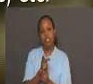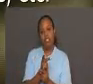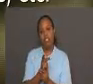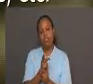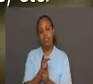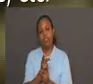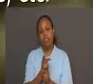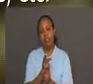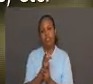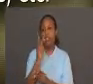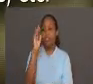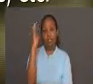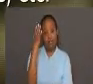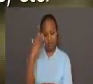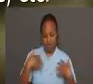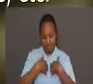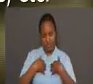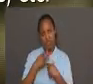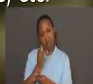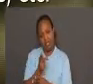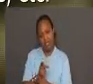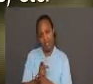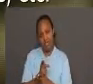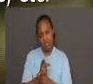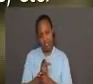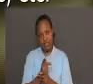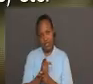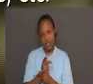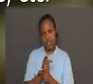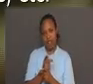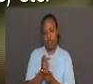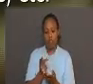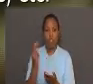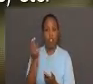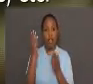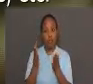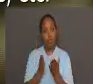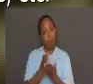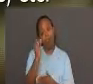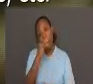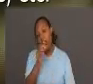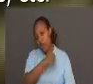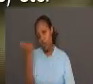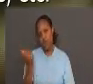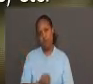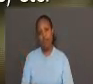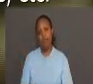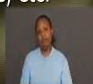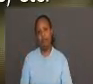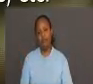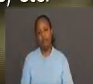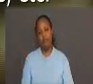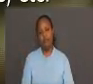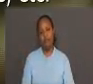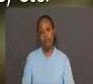protection, protection of wildlife, protection of consumer rights, and so on.